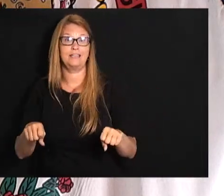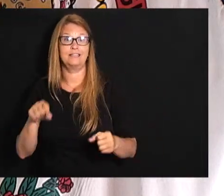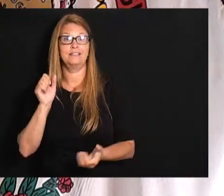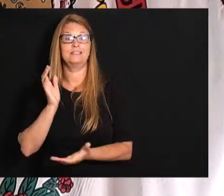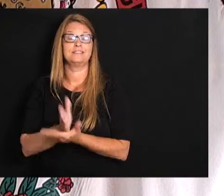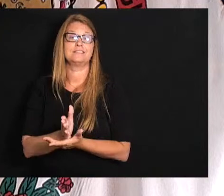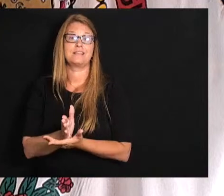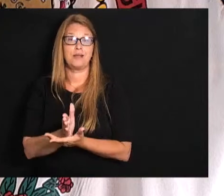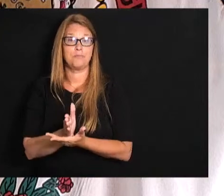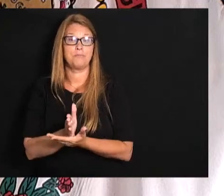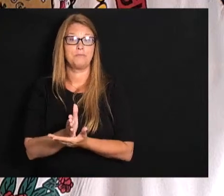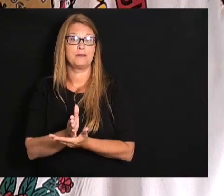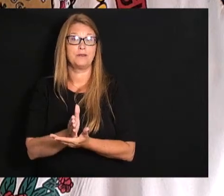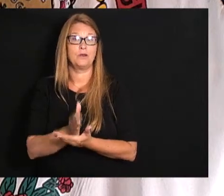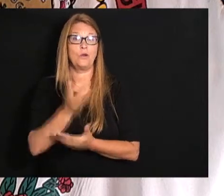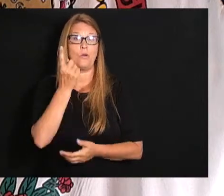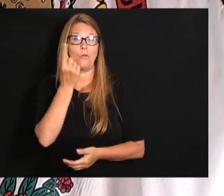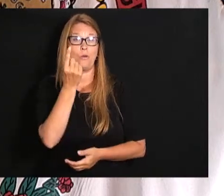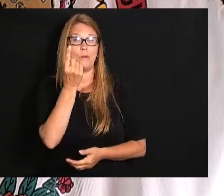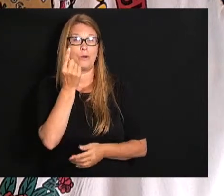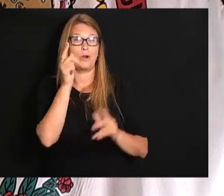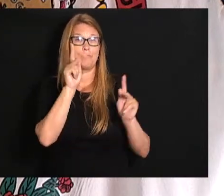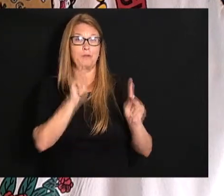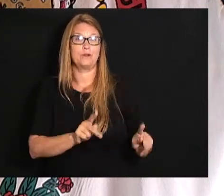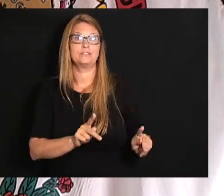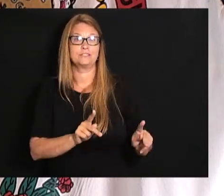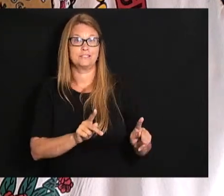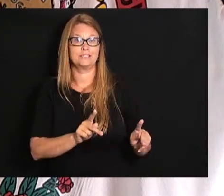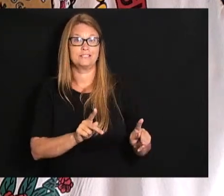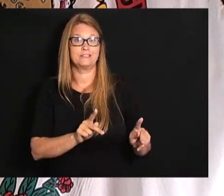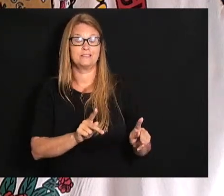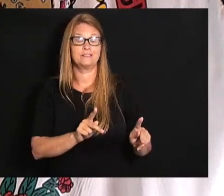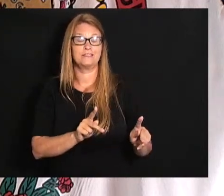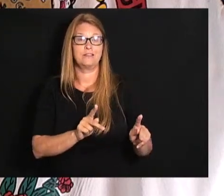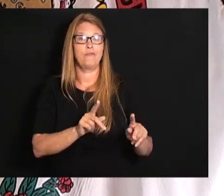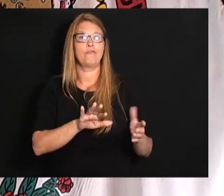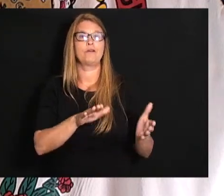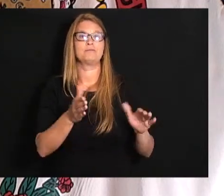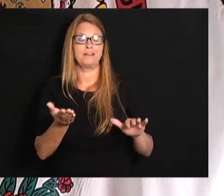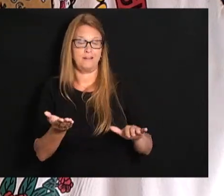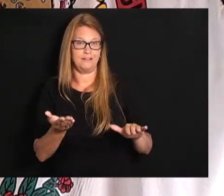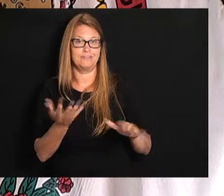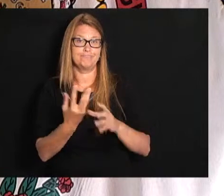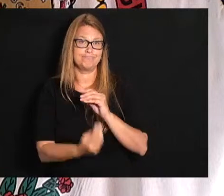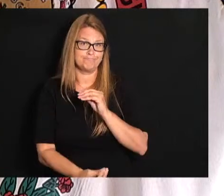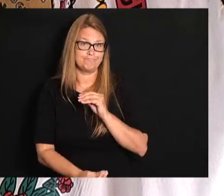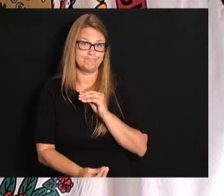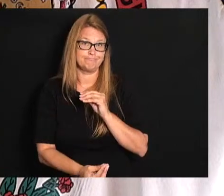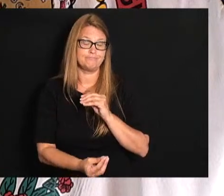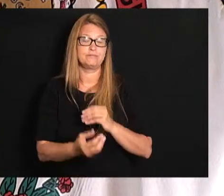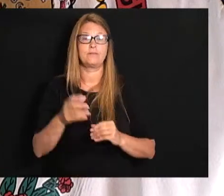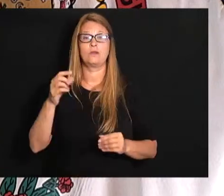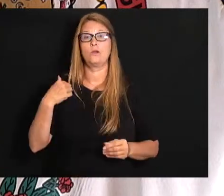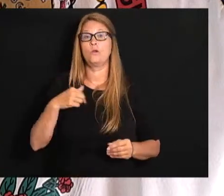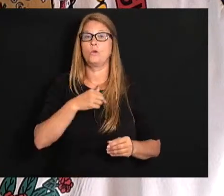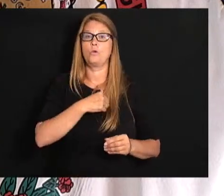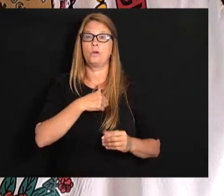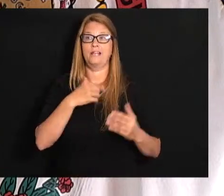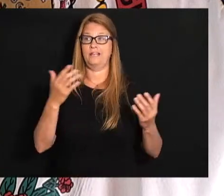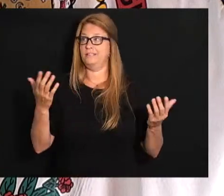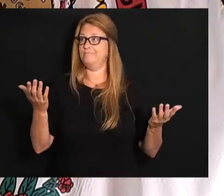stop one more person from us losing one more person. And we